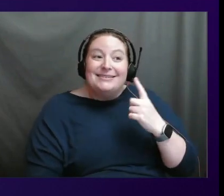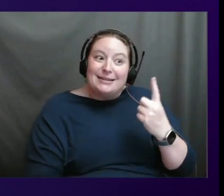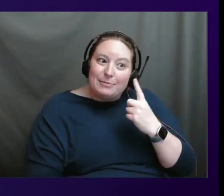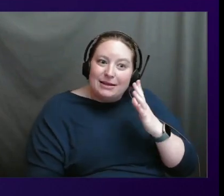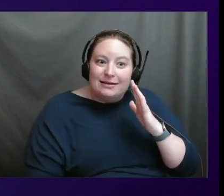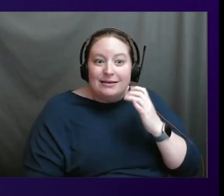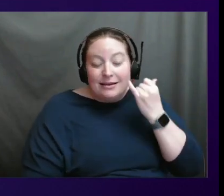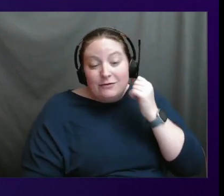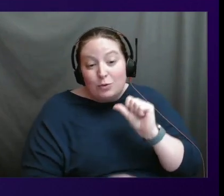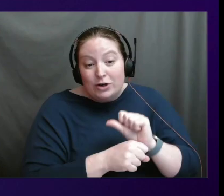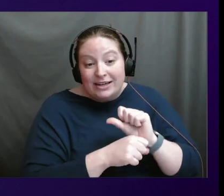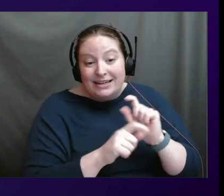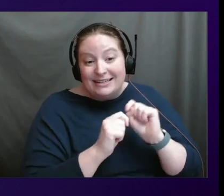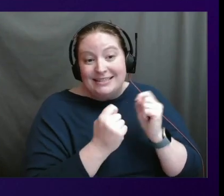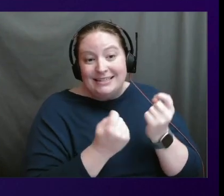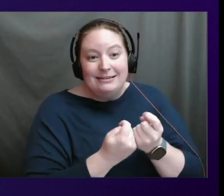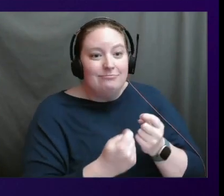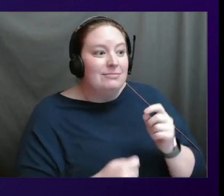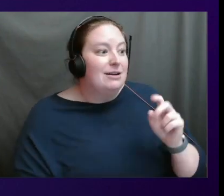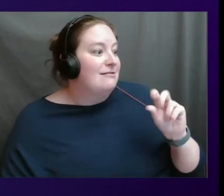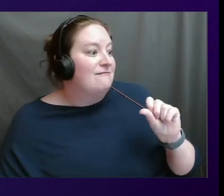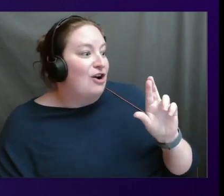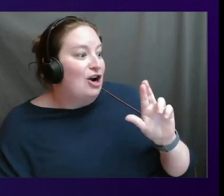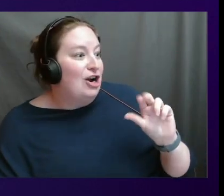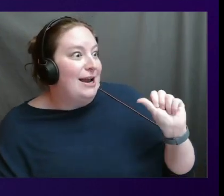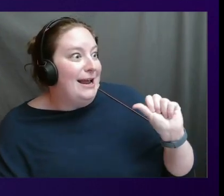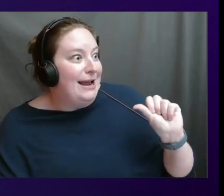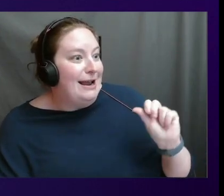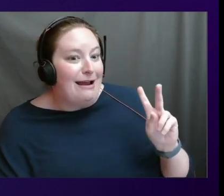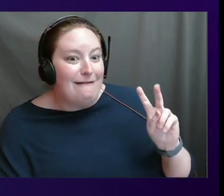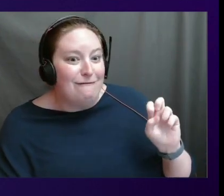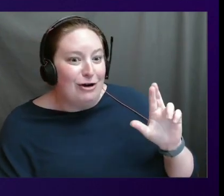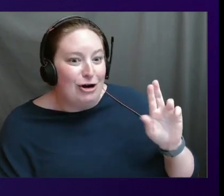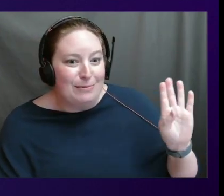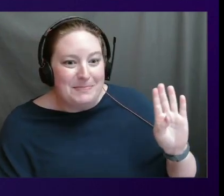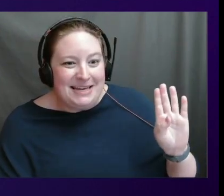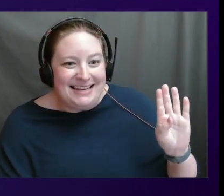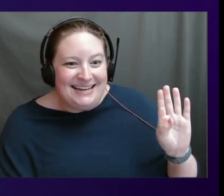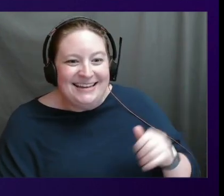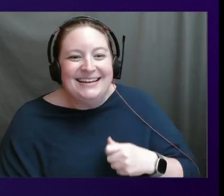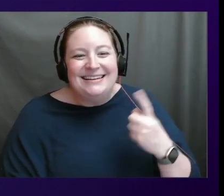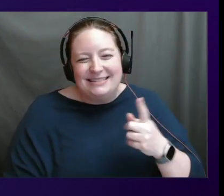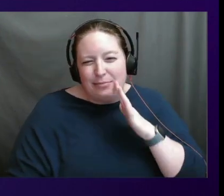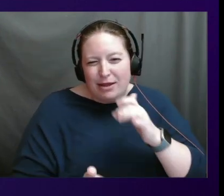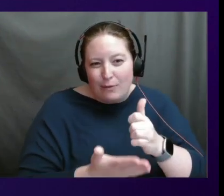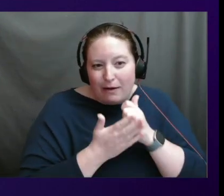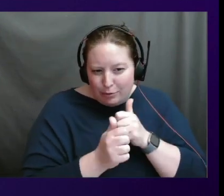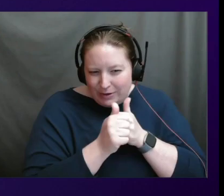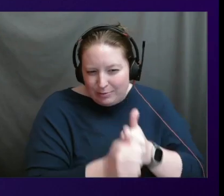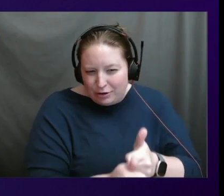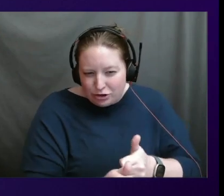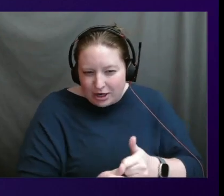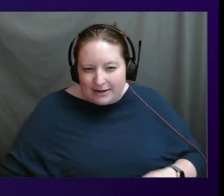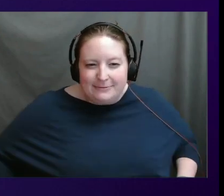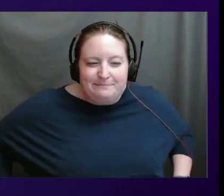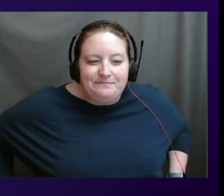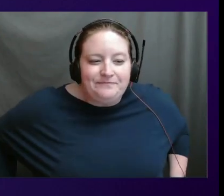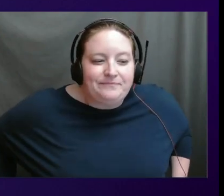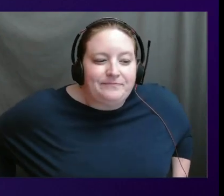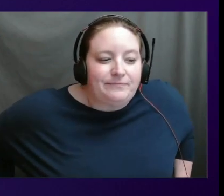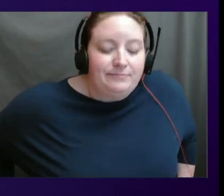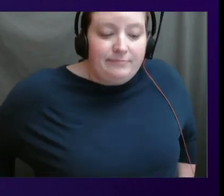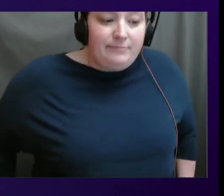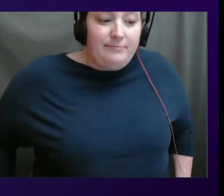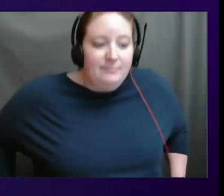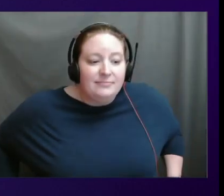you're in a team. Not var A or var B. Yeah, so it's something that will just like help keep you on track. So anything that would help you be a good team member also is